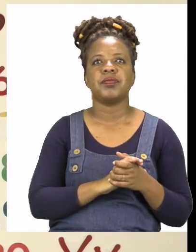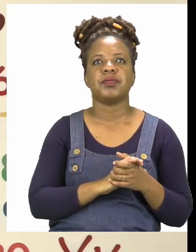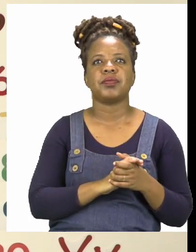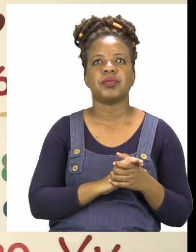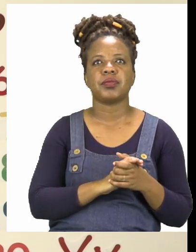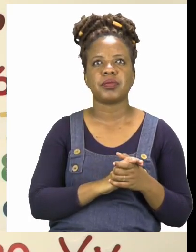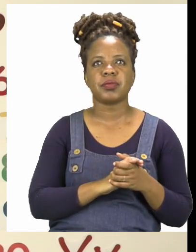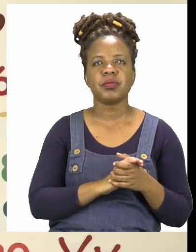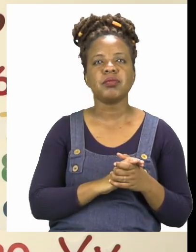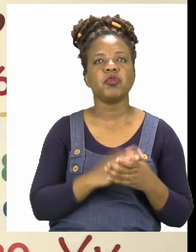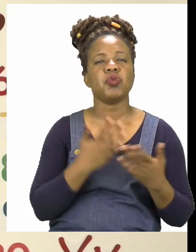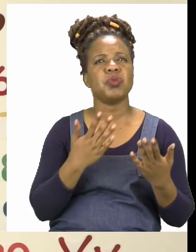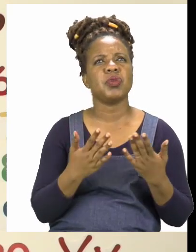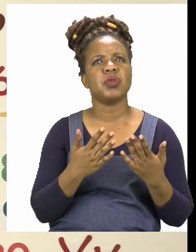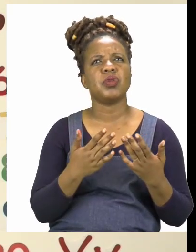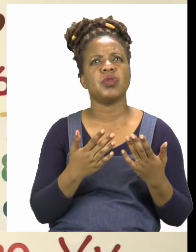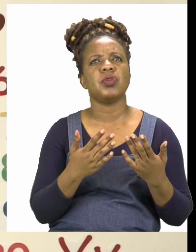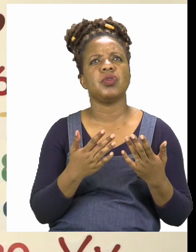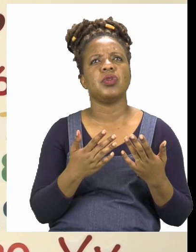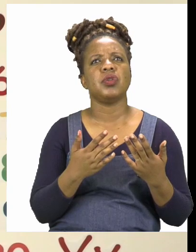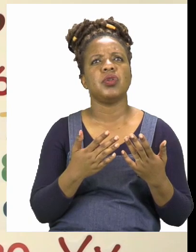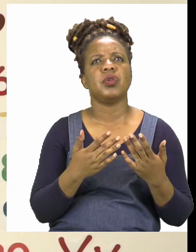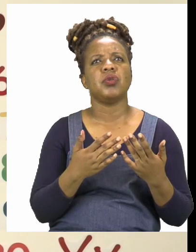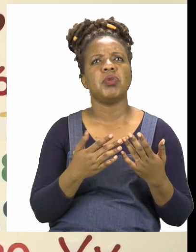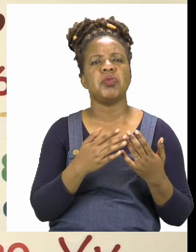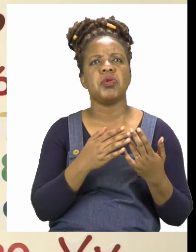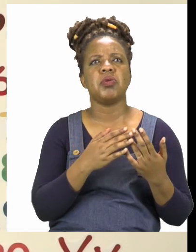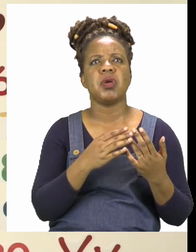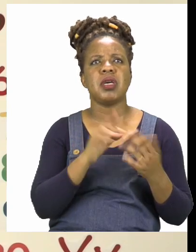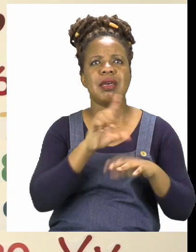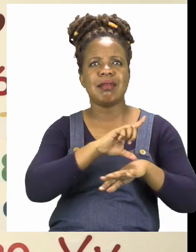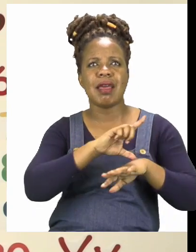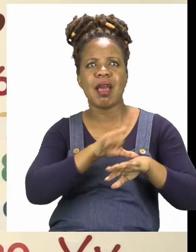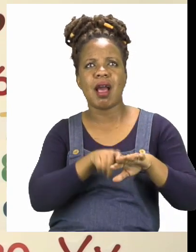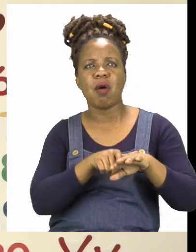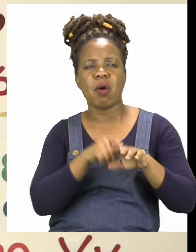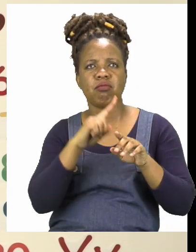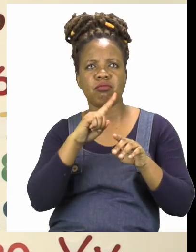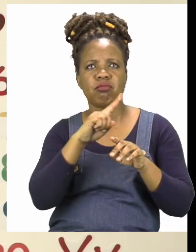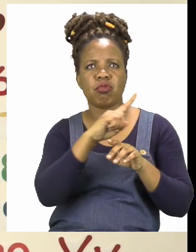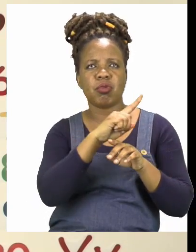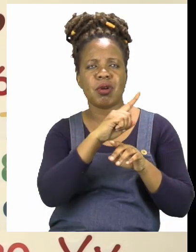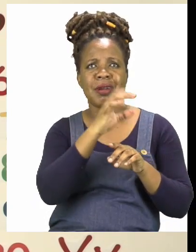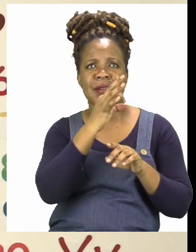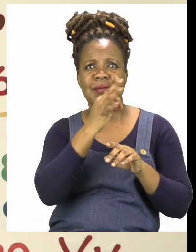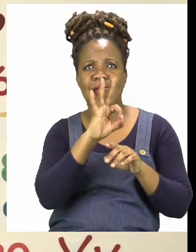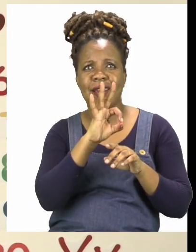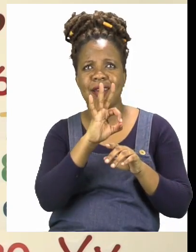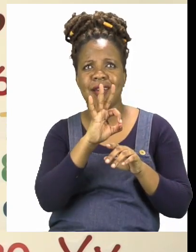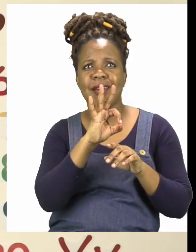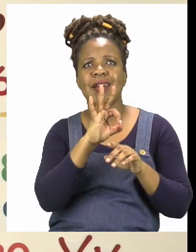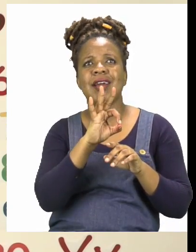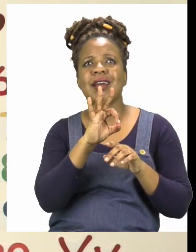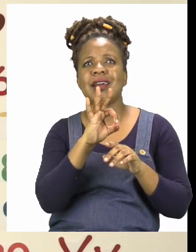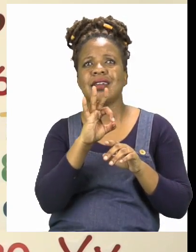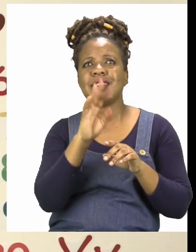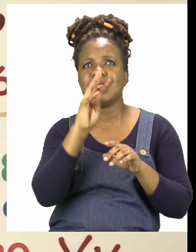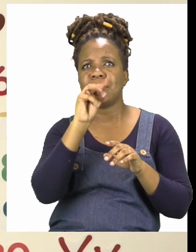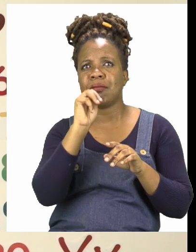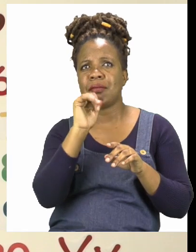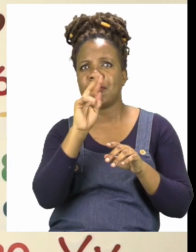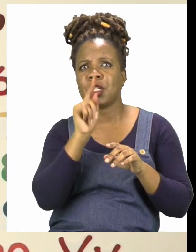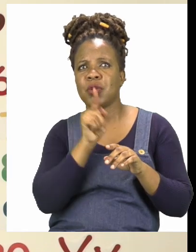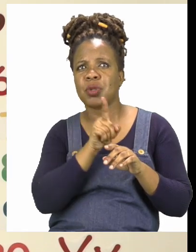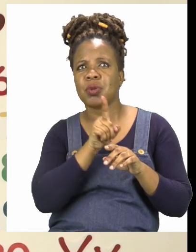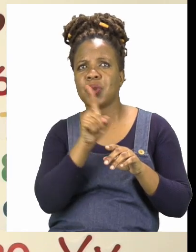say 10 minutes past 9. And then if it's facing 5, we know